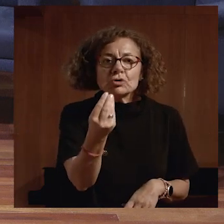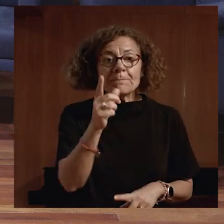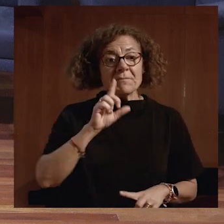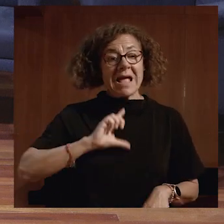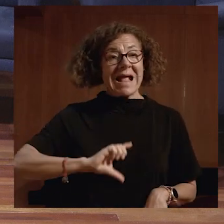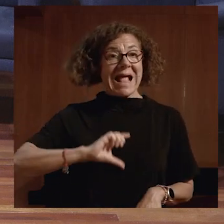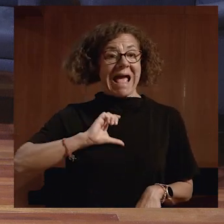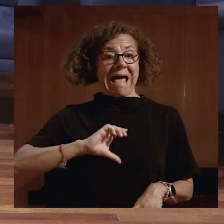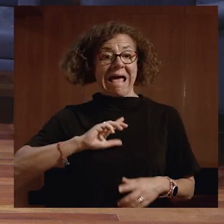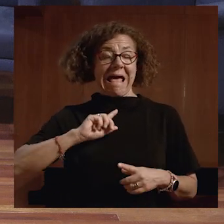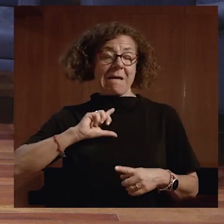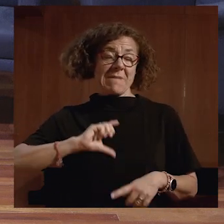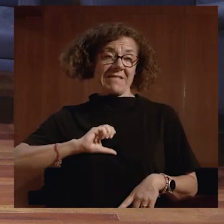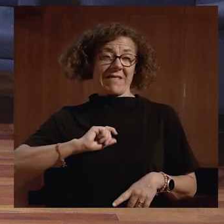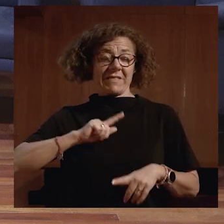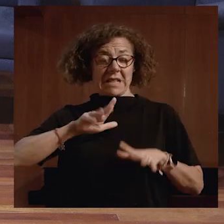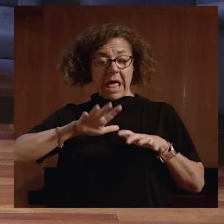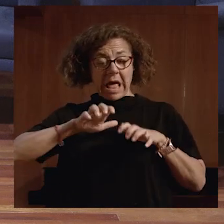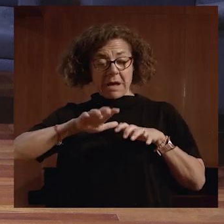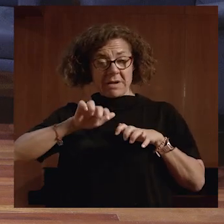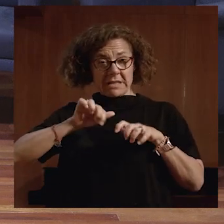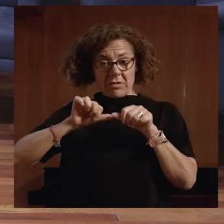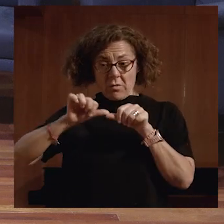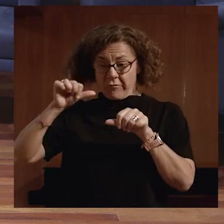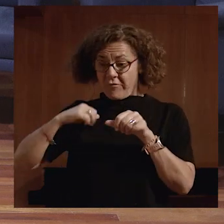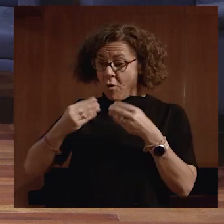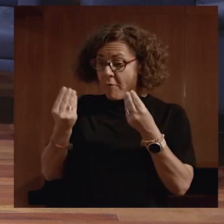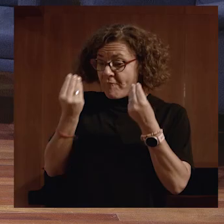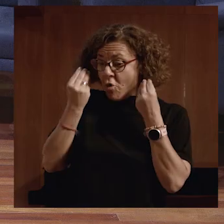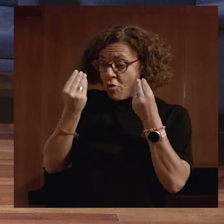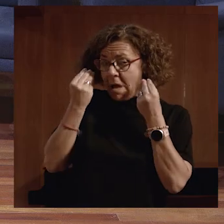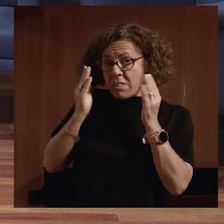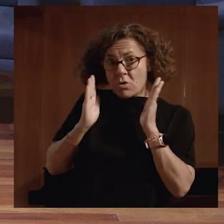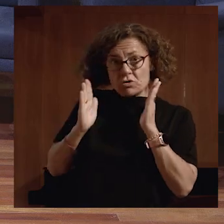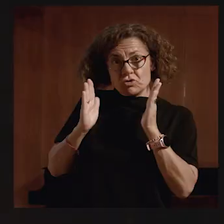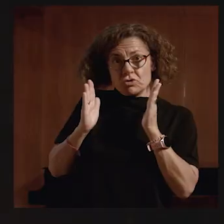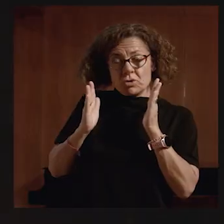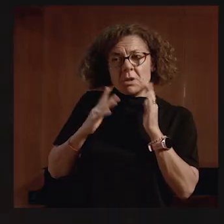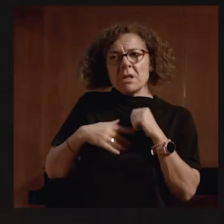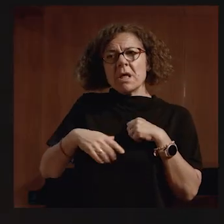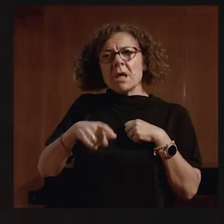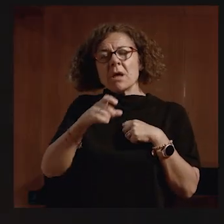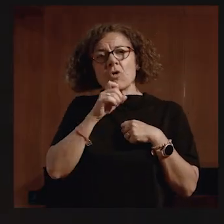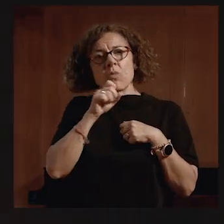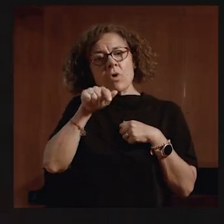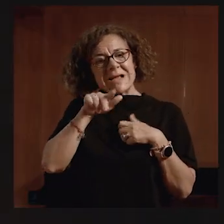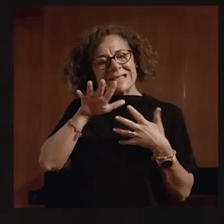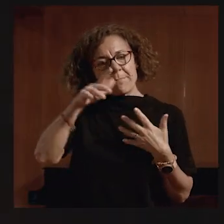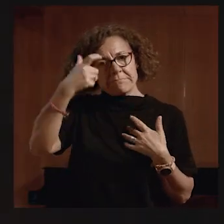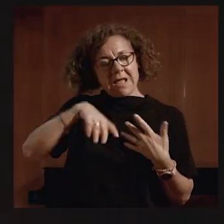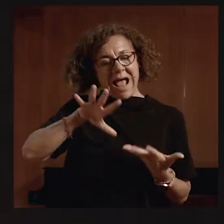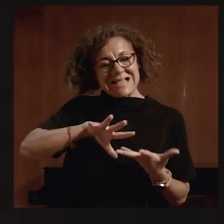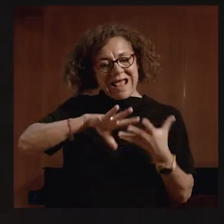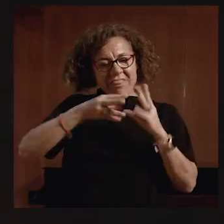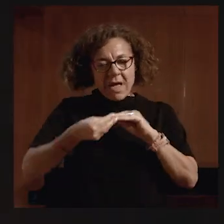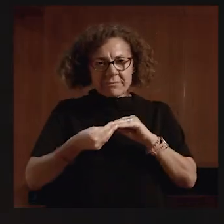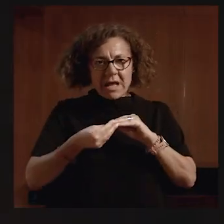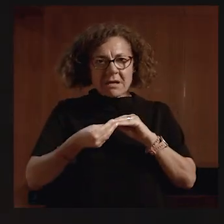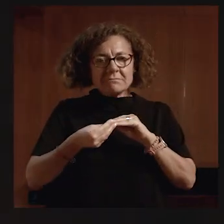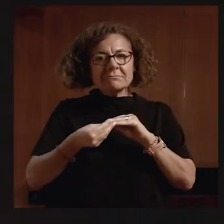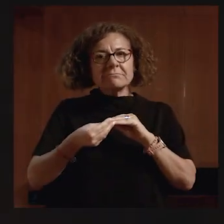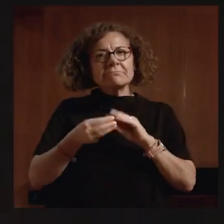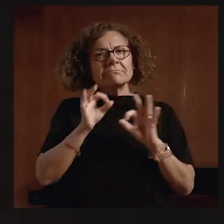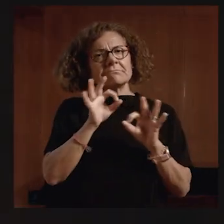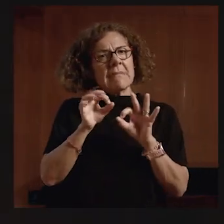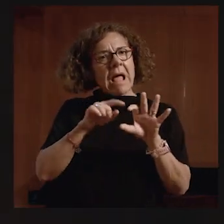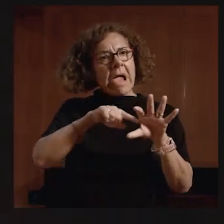performance training really adapt us to fit into almost all of these things. You can learn how to do something,